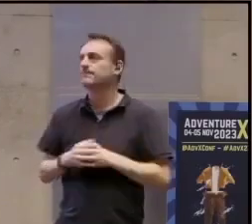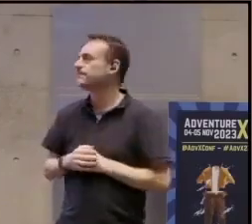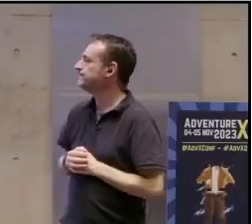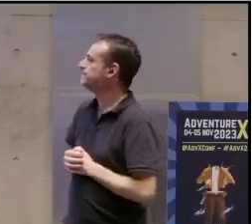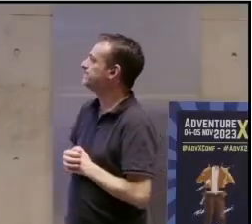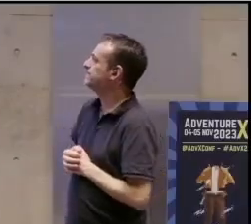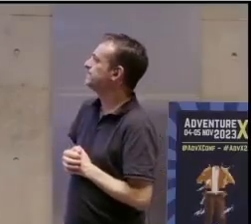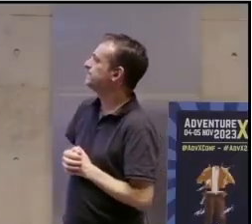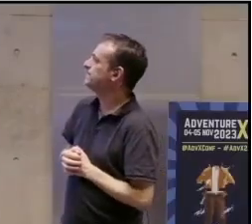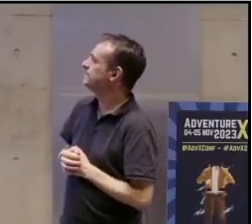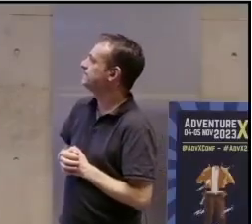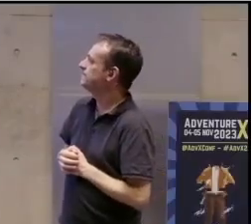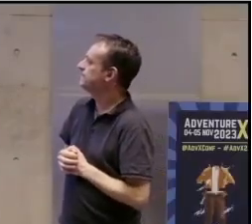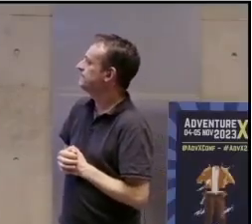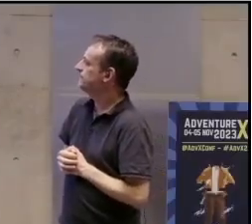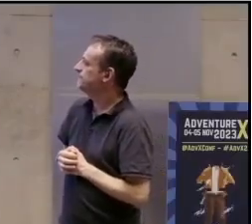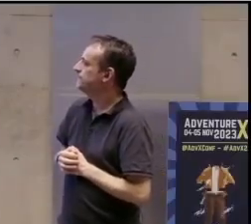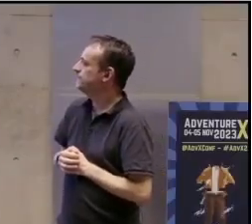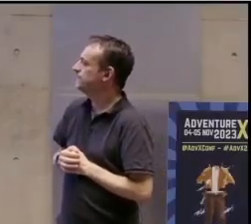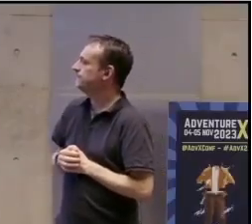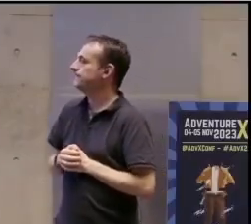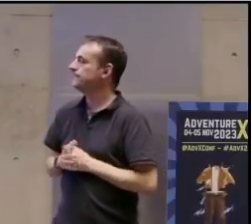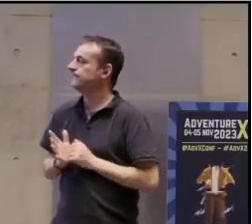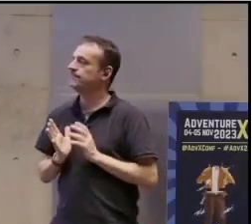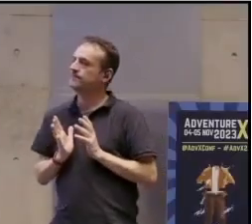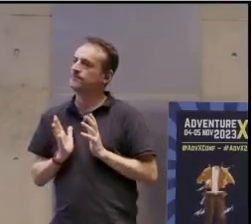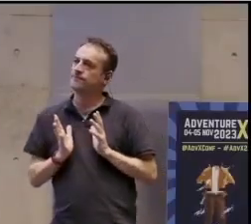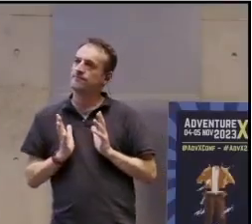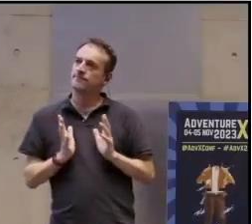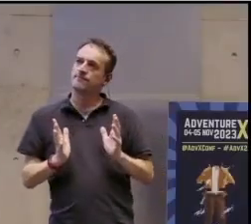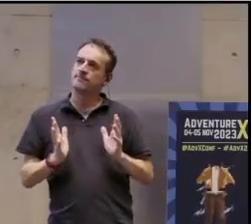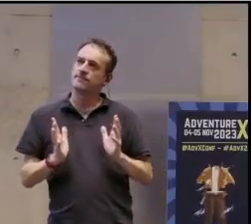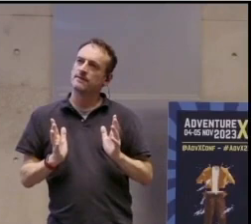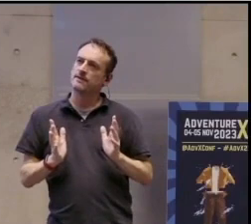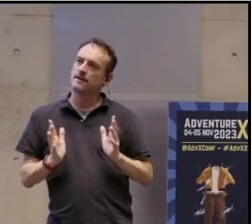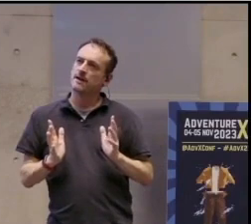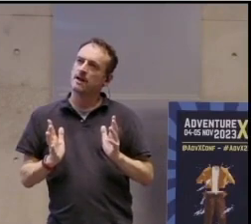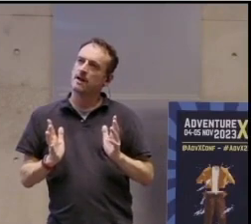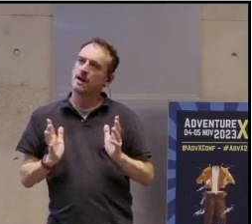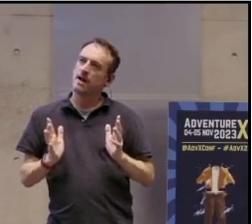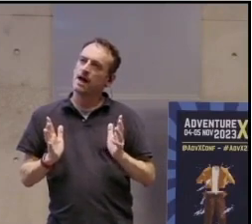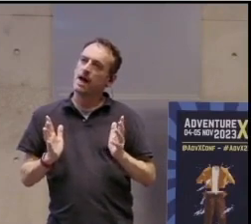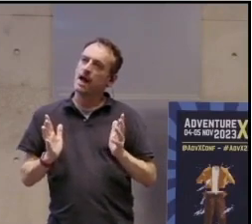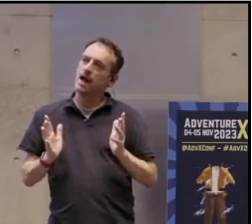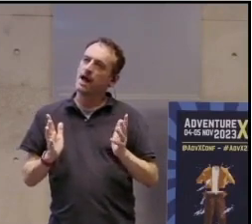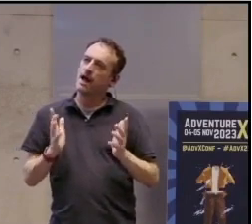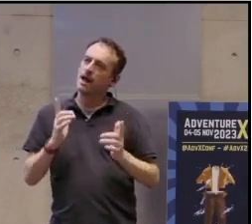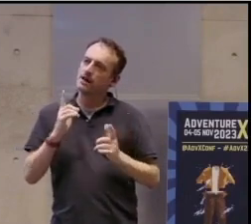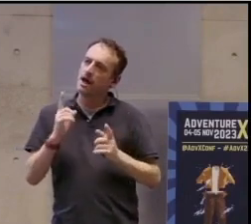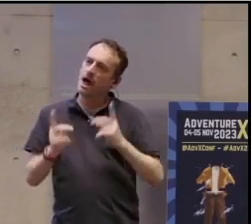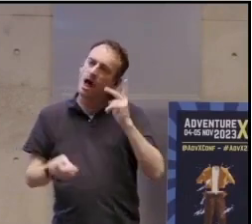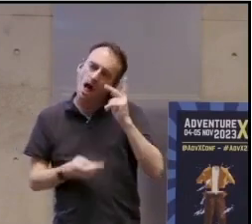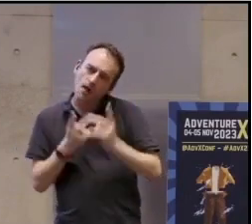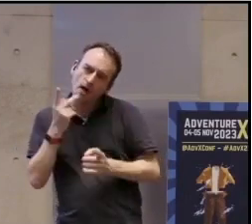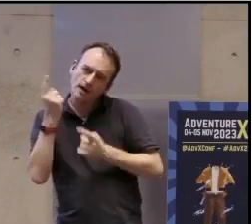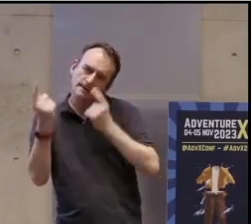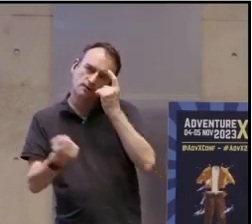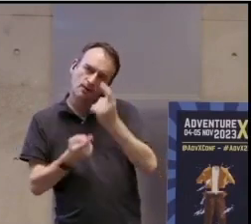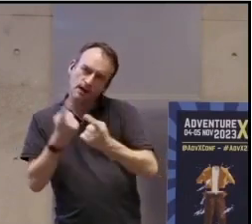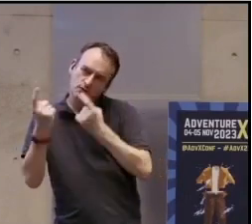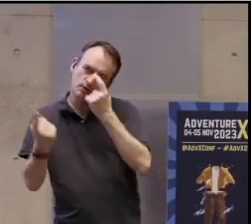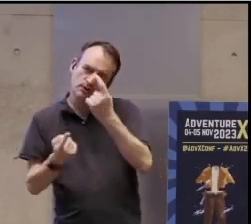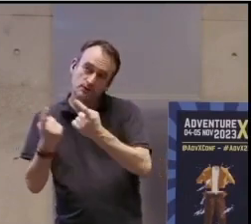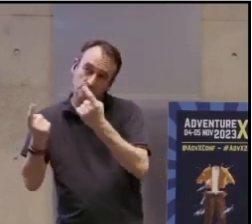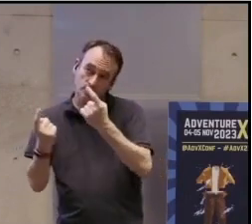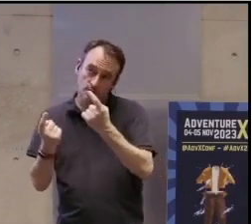Right. In terms of the commercial, I suppose, considerations to think about when you make a game that